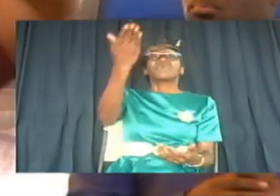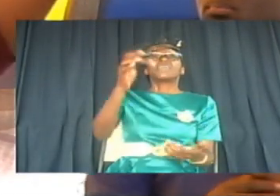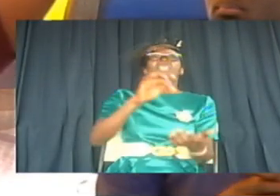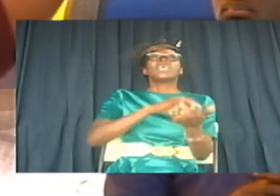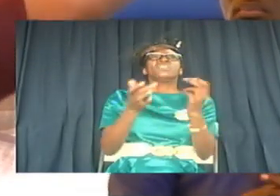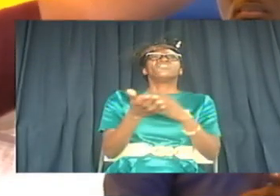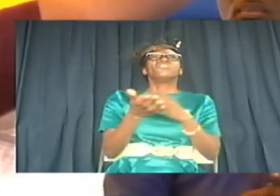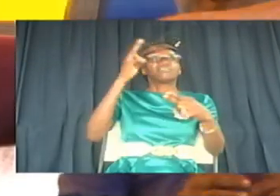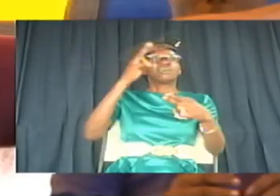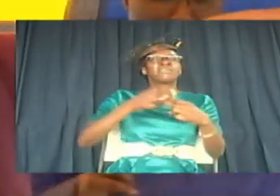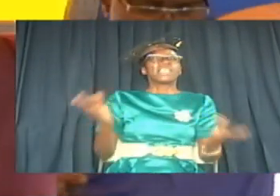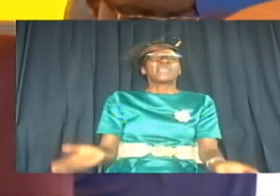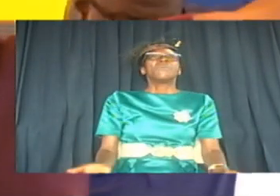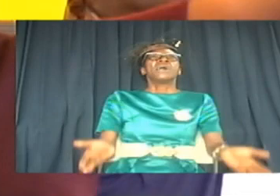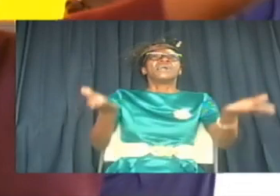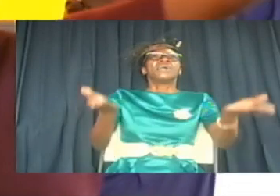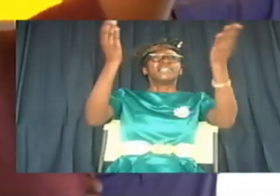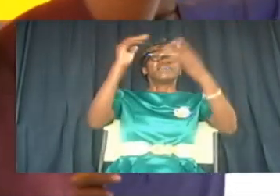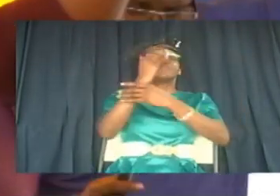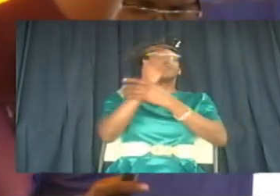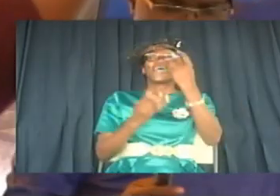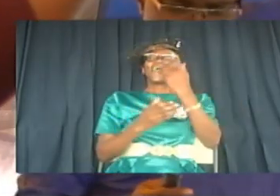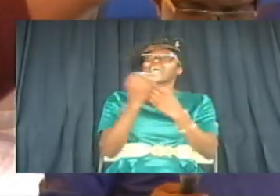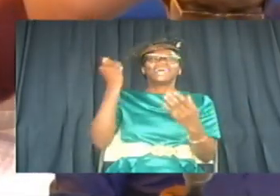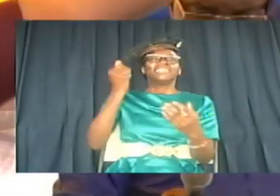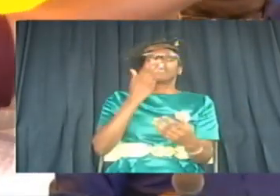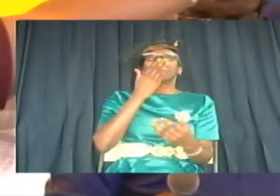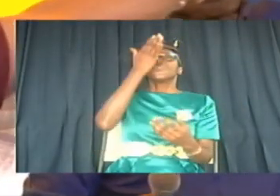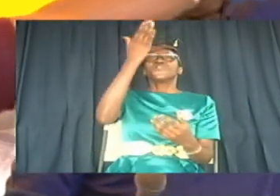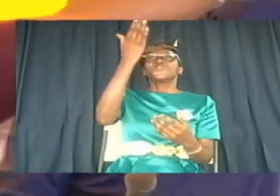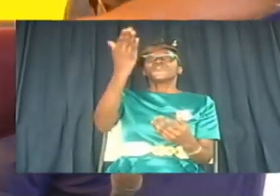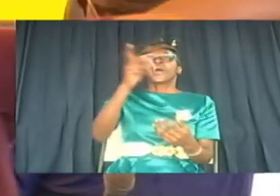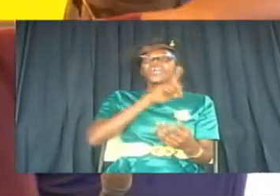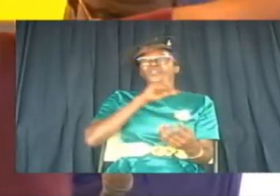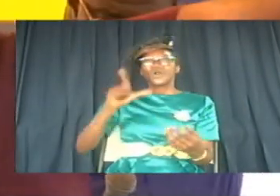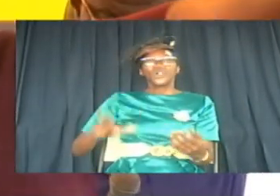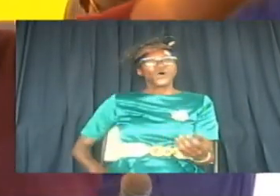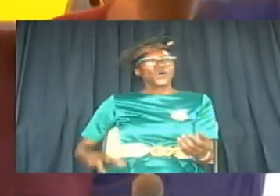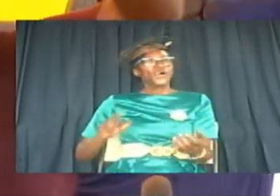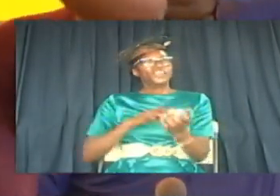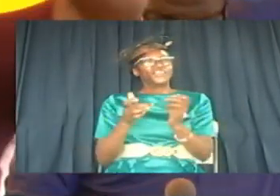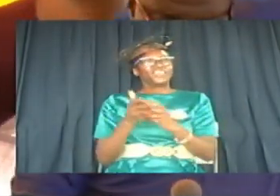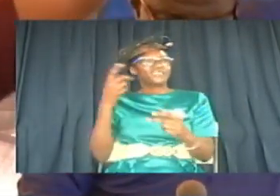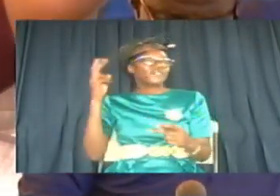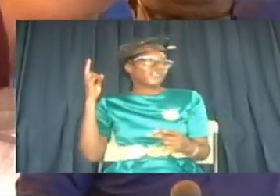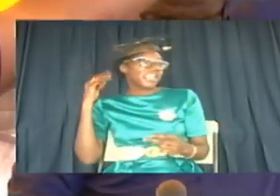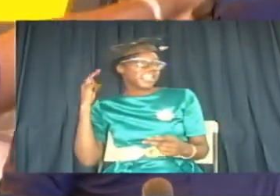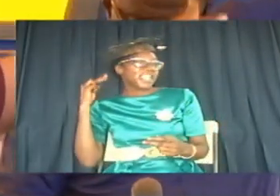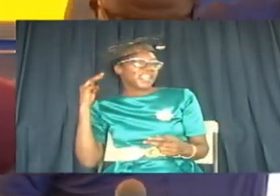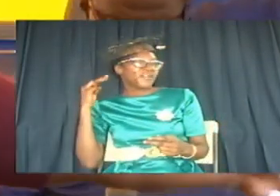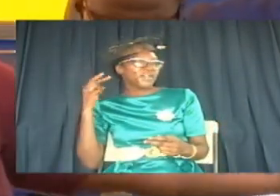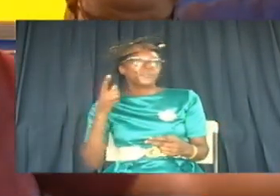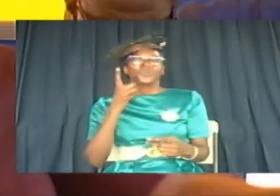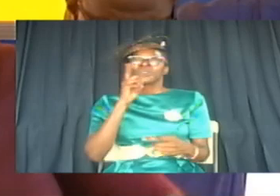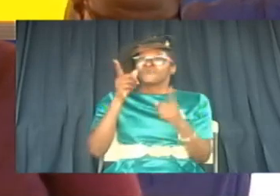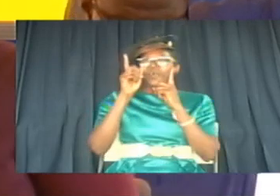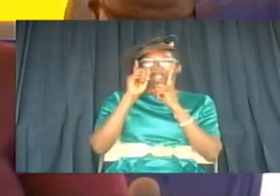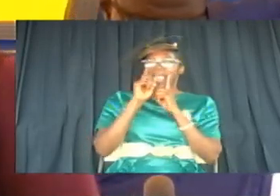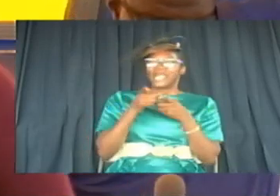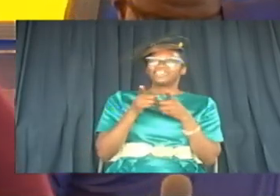can we just lift our hands? Can we just thank the Lord Jesus for hearing? Can we just thank him for